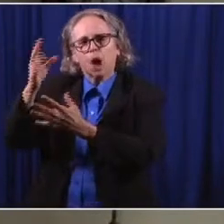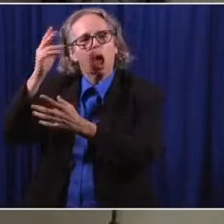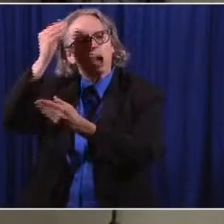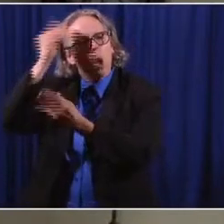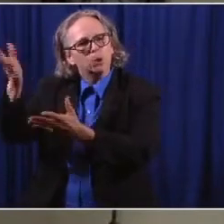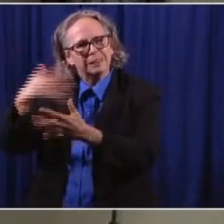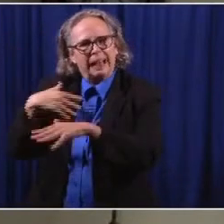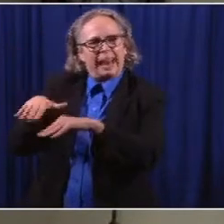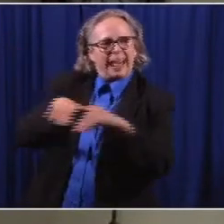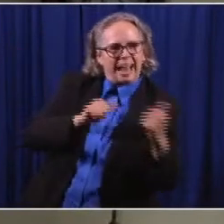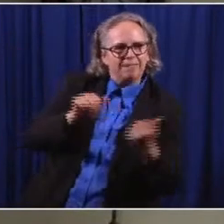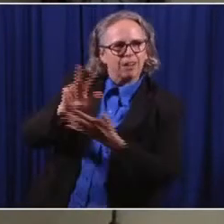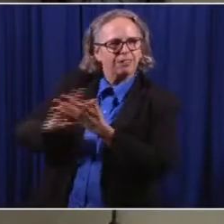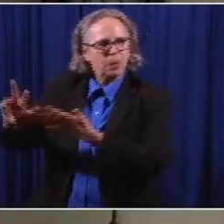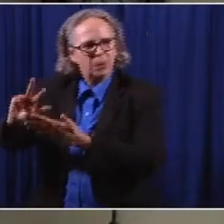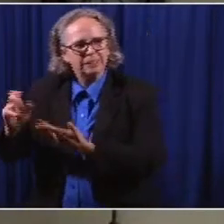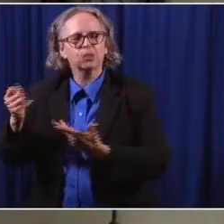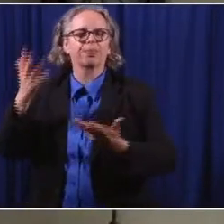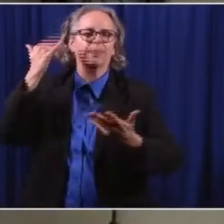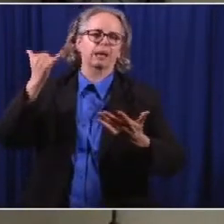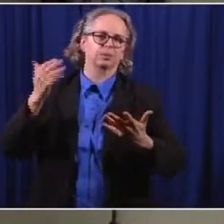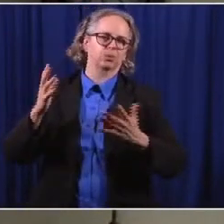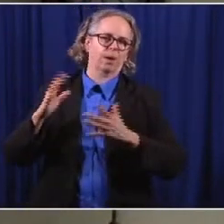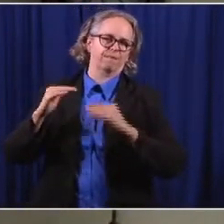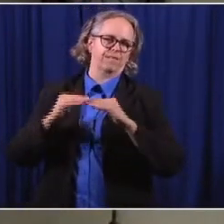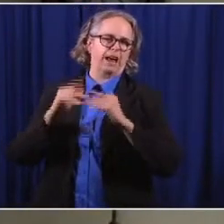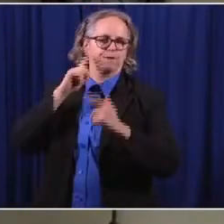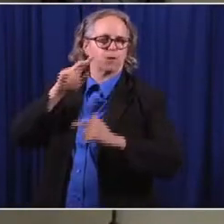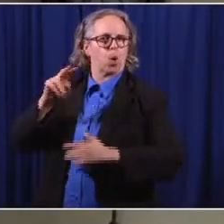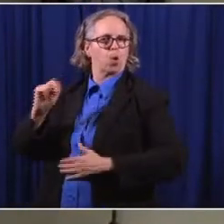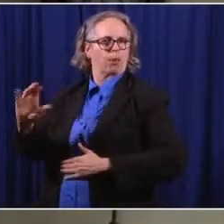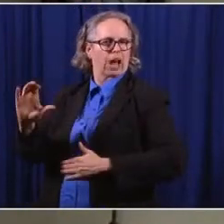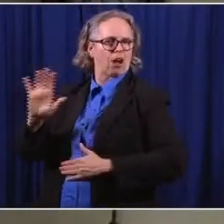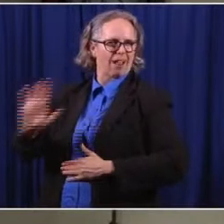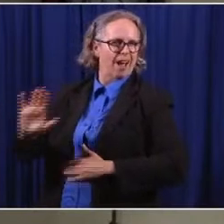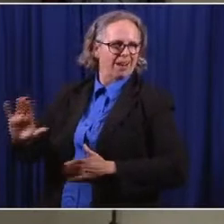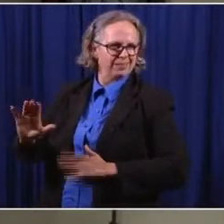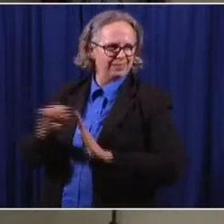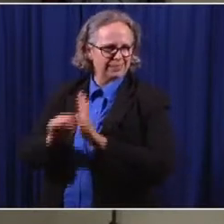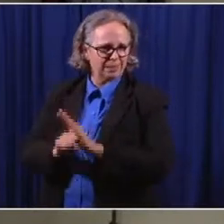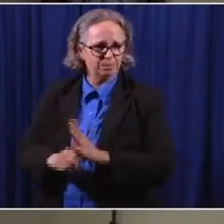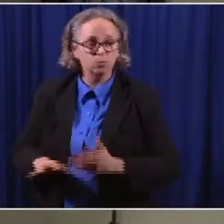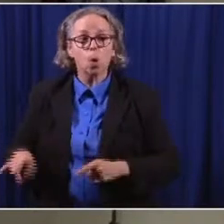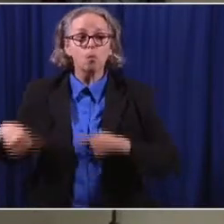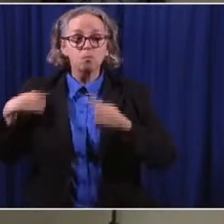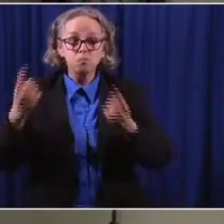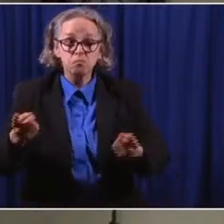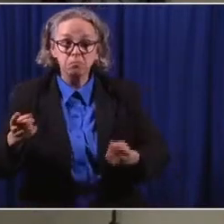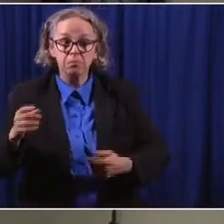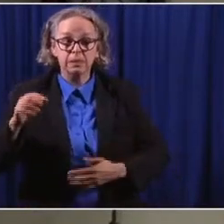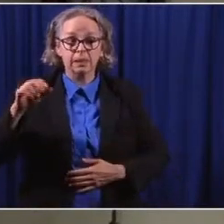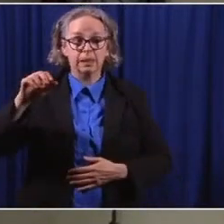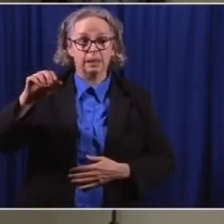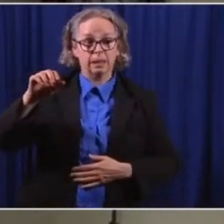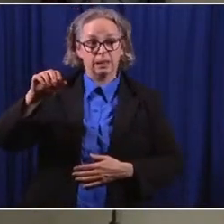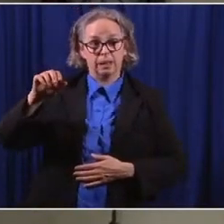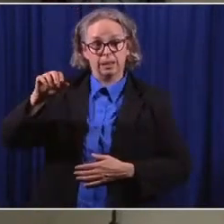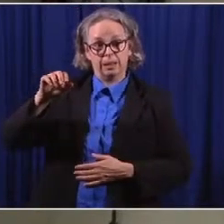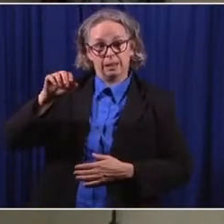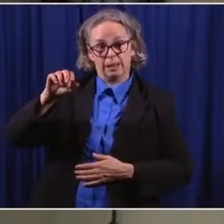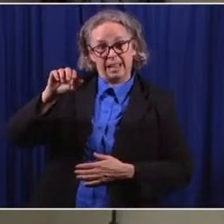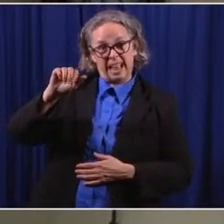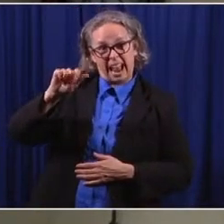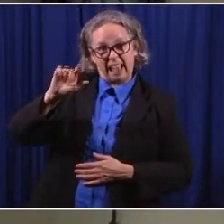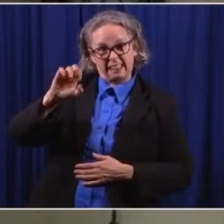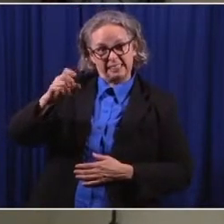Carolina. I think, look, Lance Himes as acting director has done a very, very, very good job. I think it's